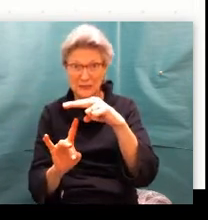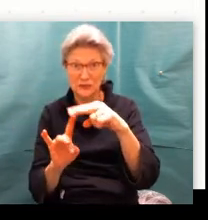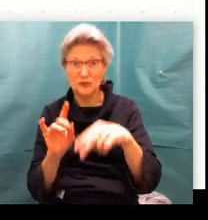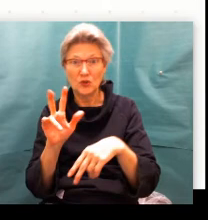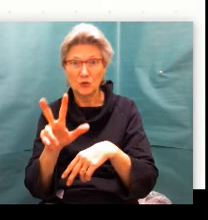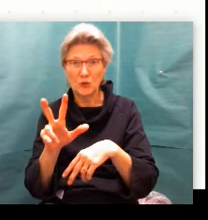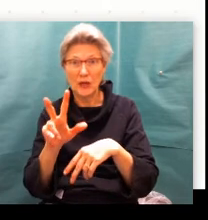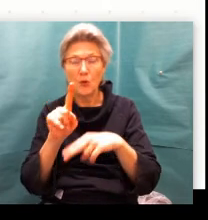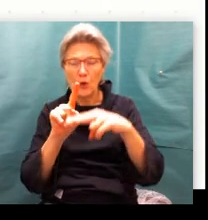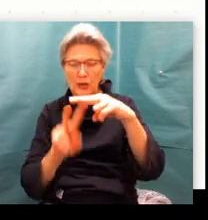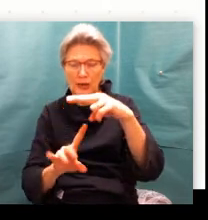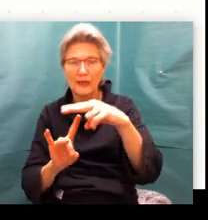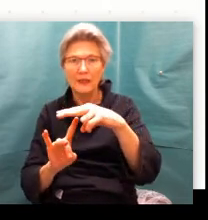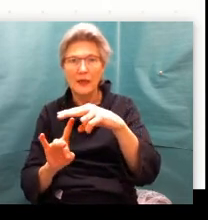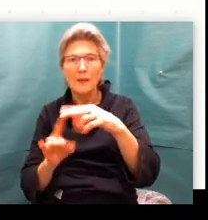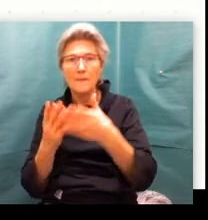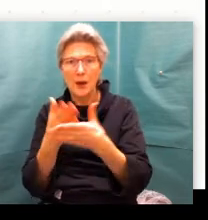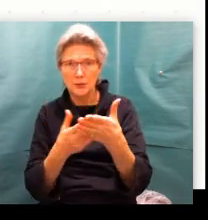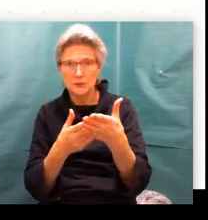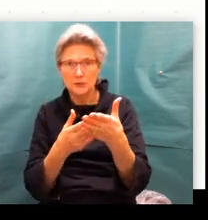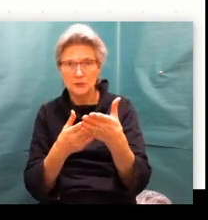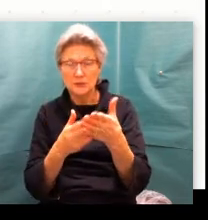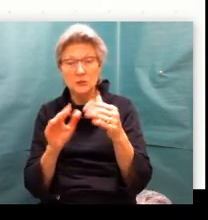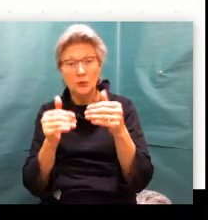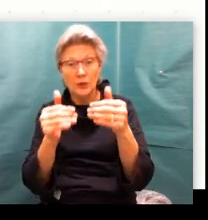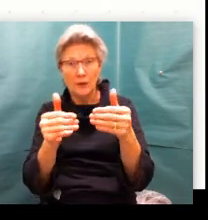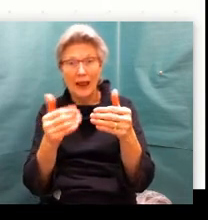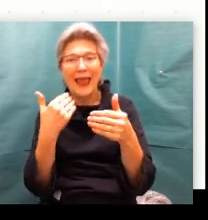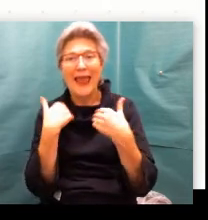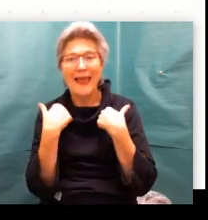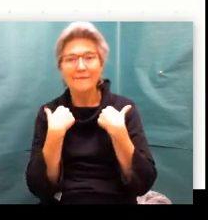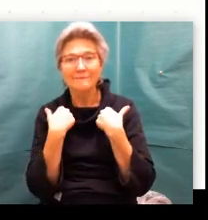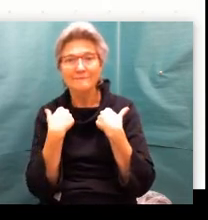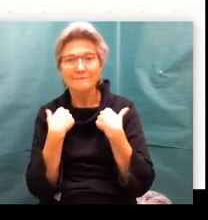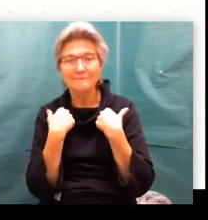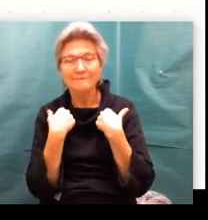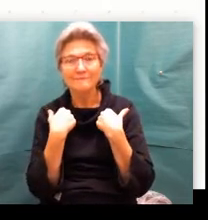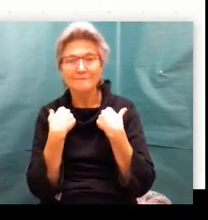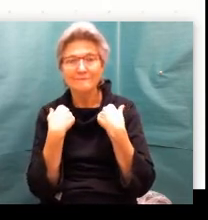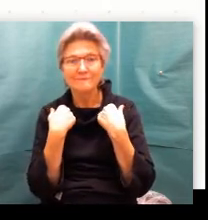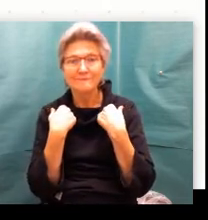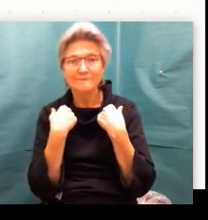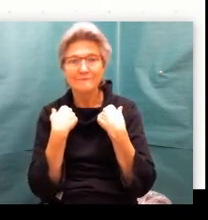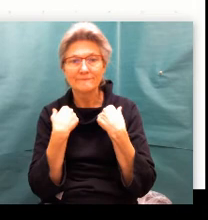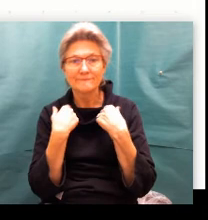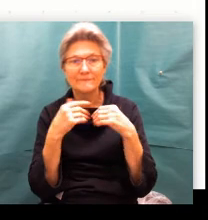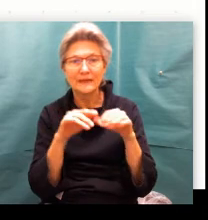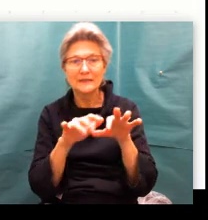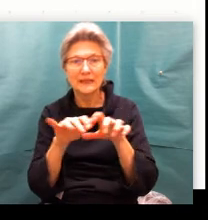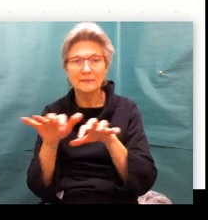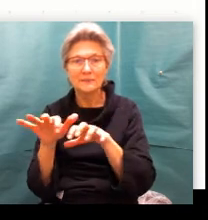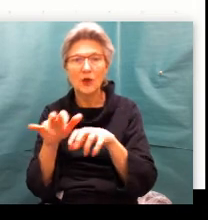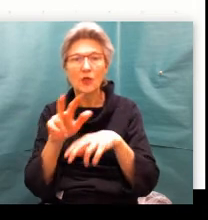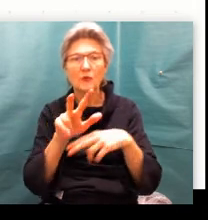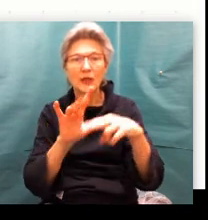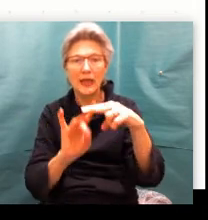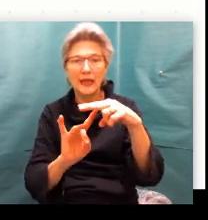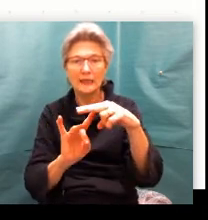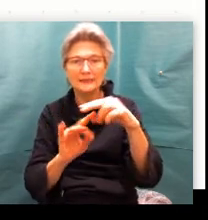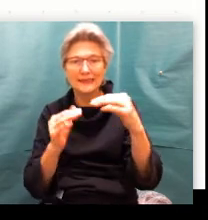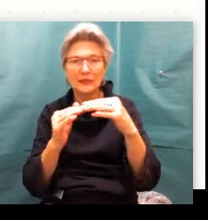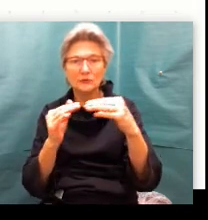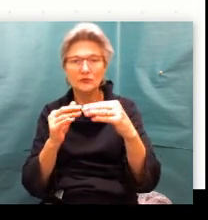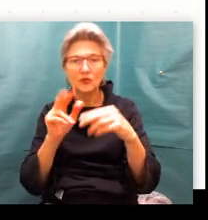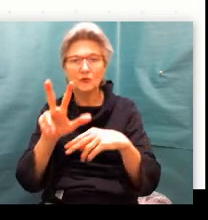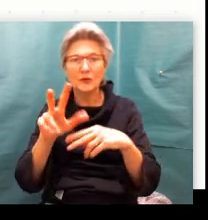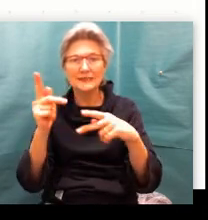3 1/8 parts. So here I have typed out, we have 3/8